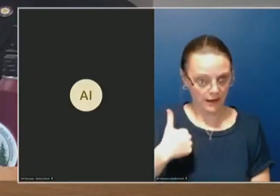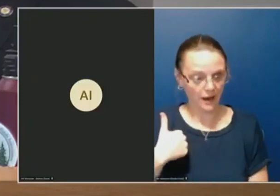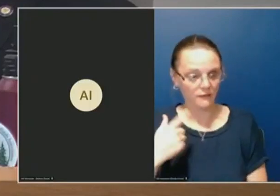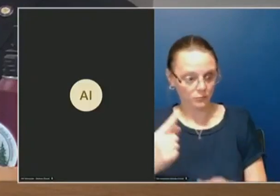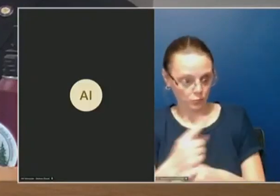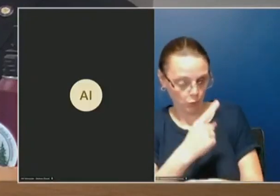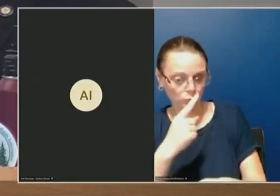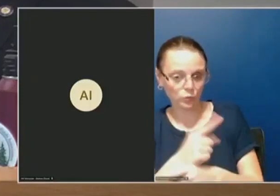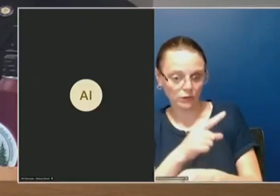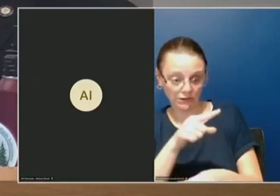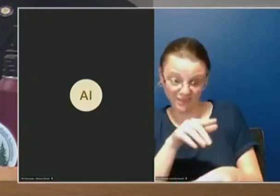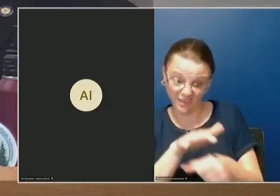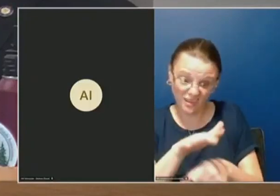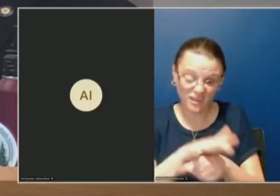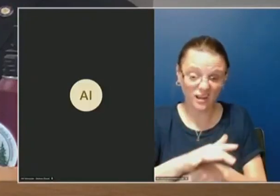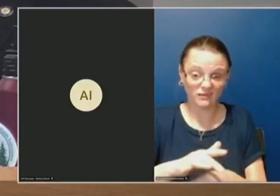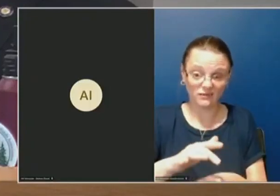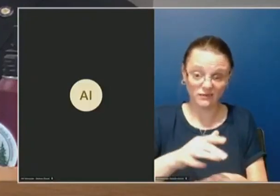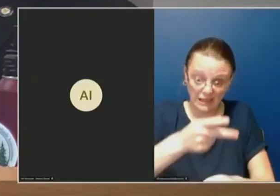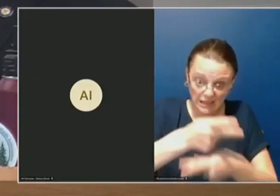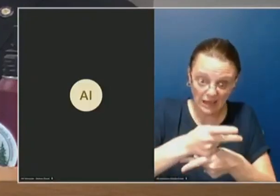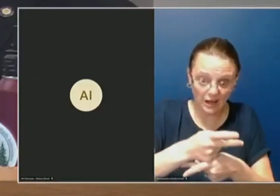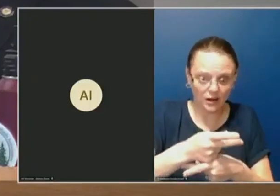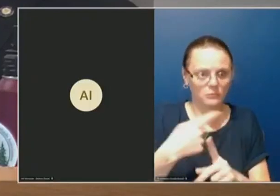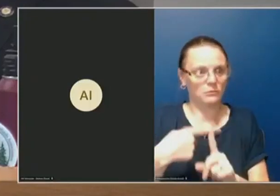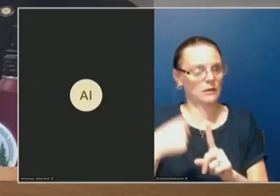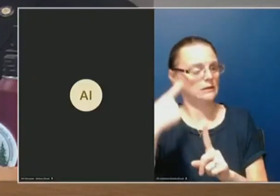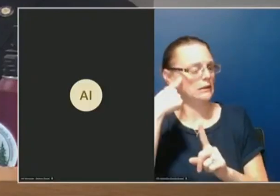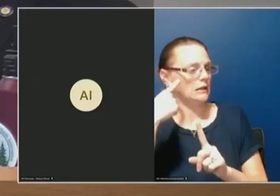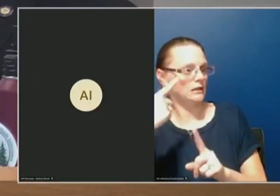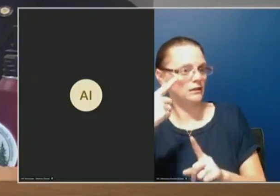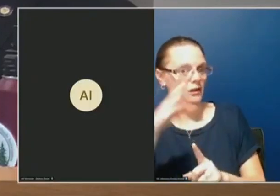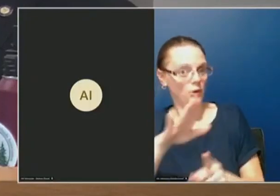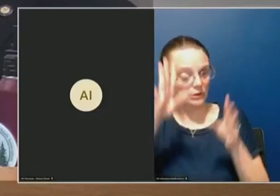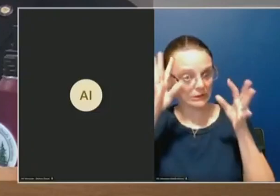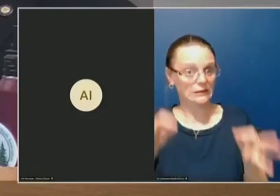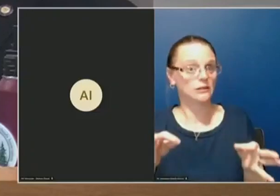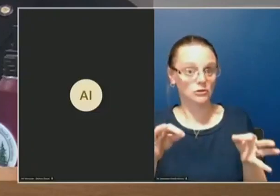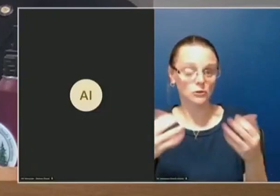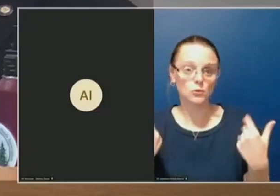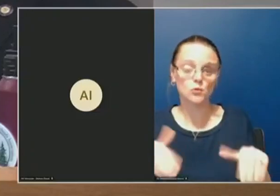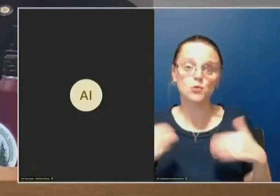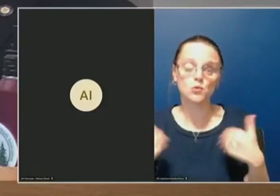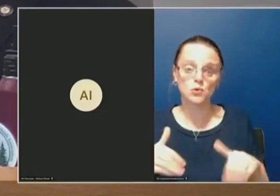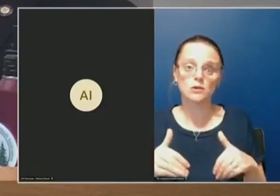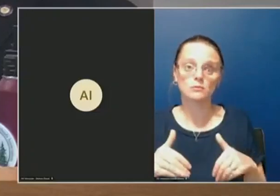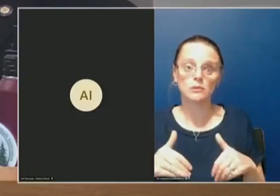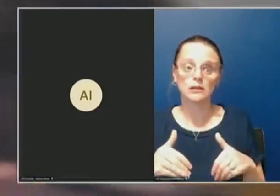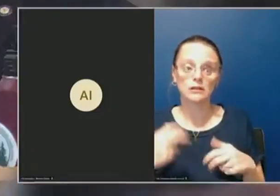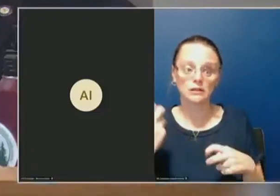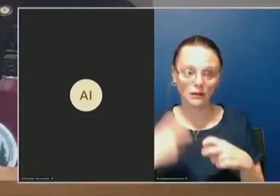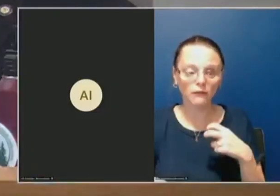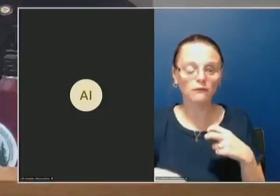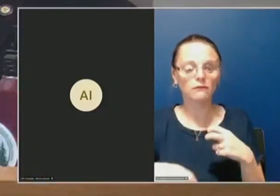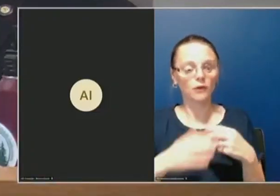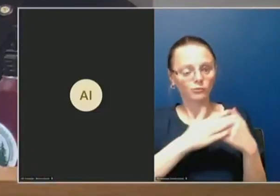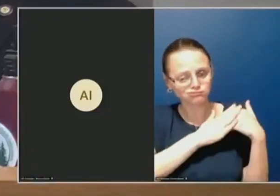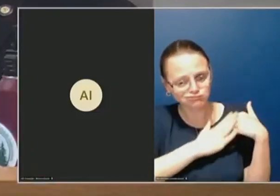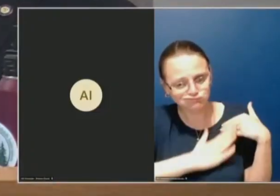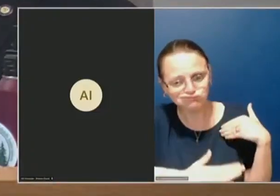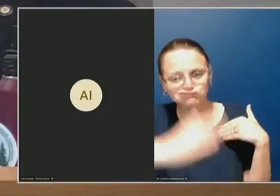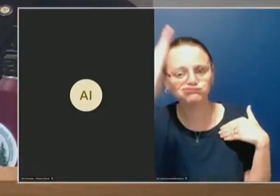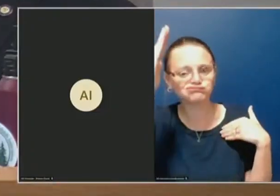care, given the ramifications of some of the decisions that they could make and how long-lasting they could be. I